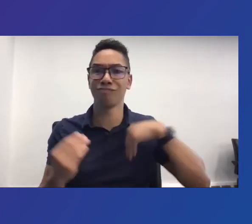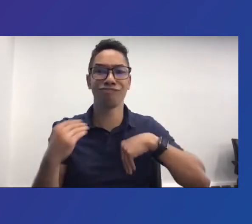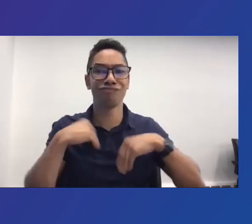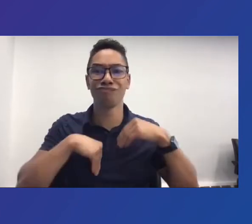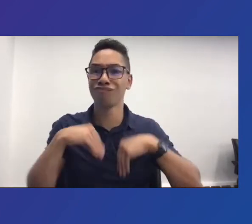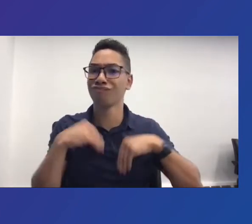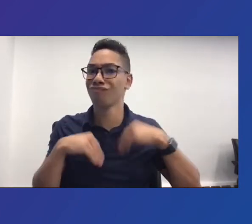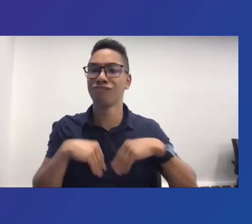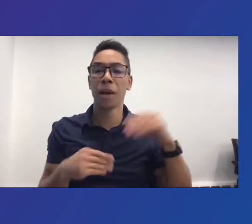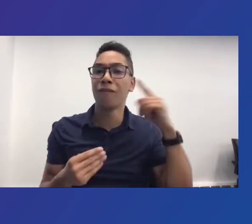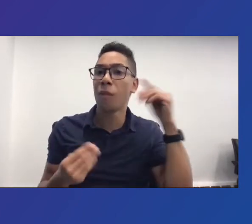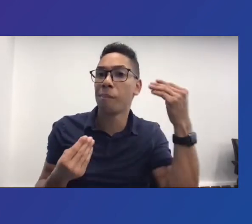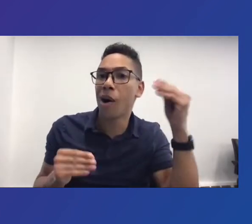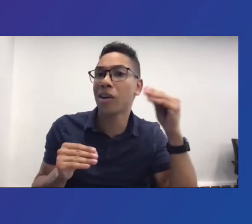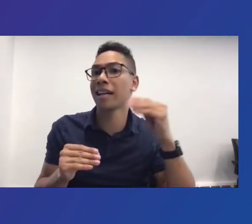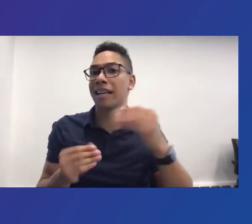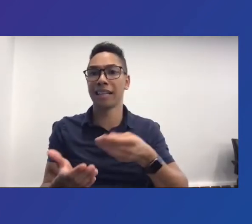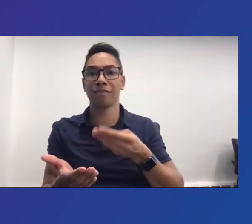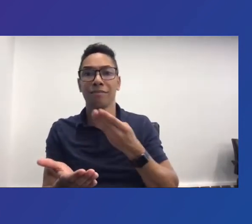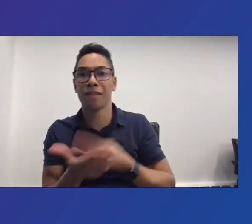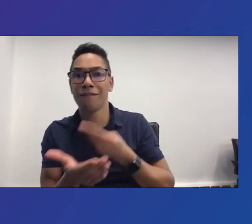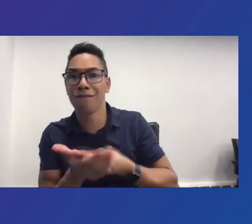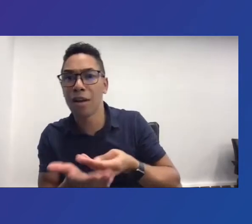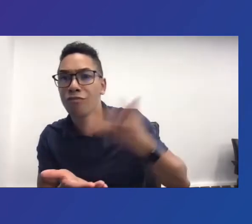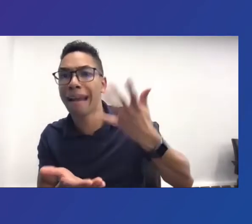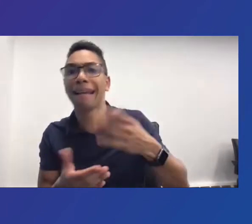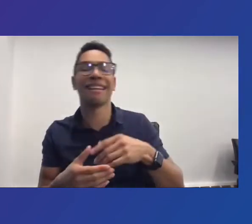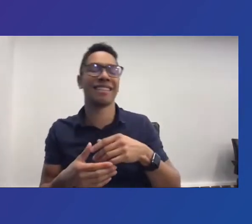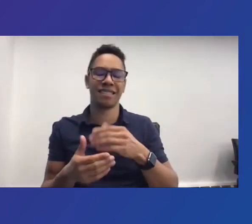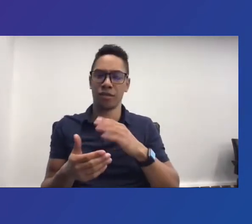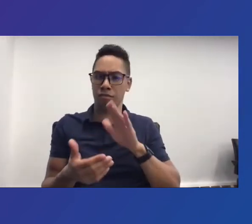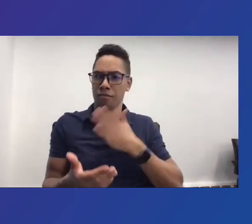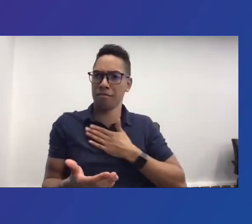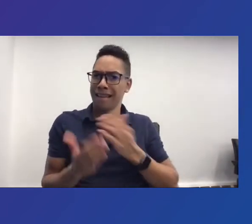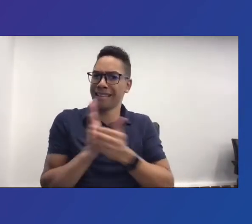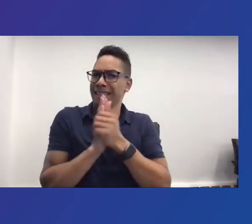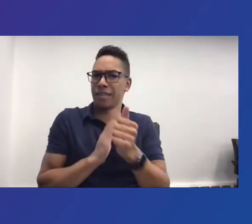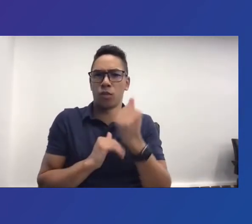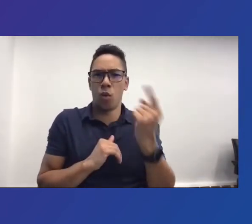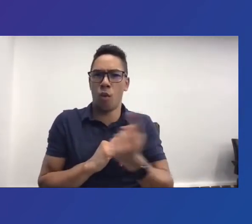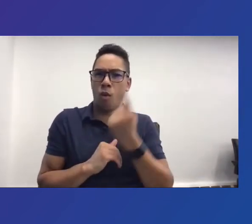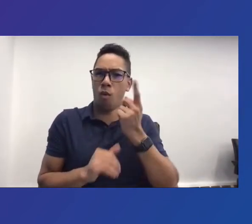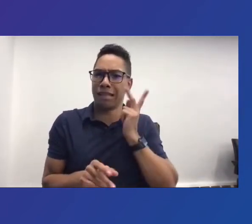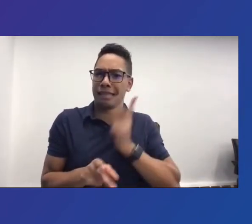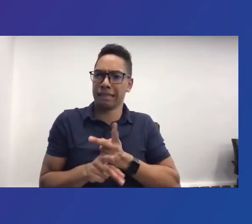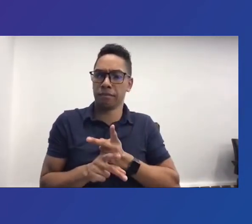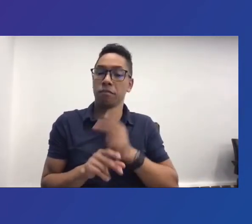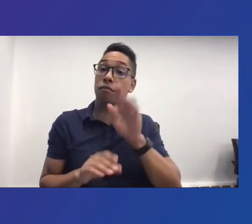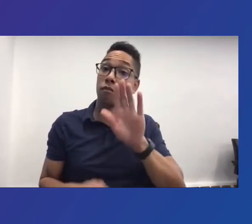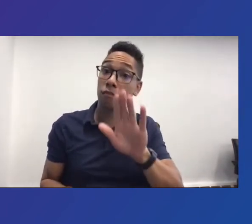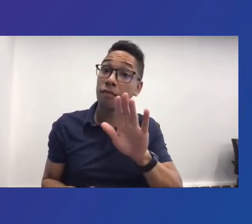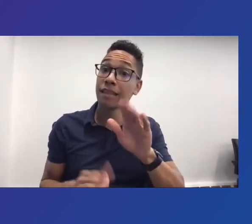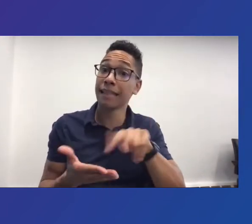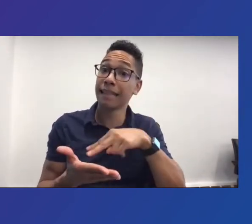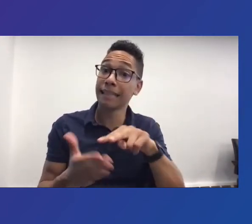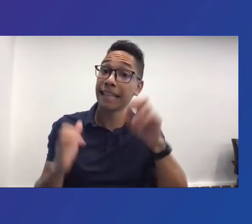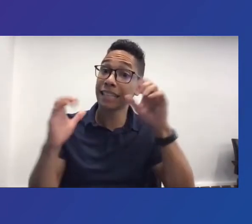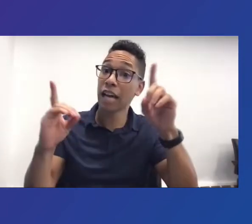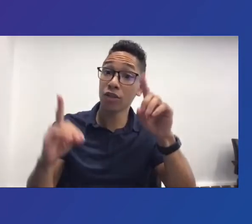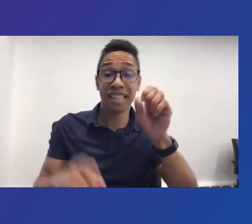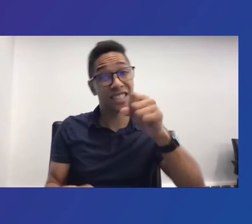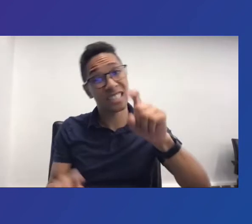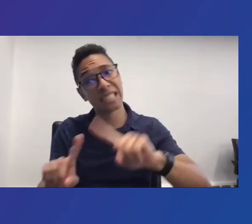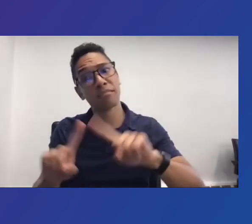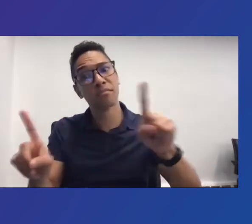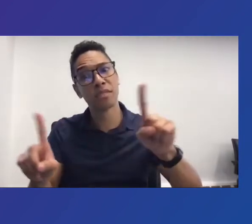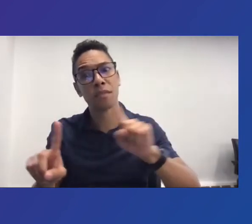marketing, fundraising, what have you. Like, those skills never go away. In terms of dance education, yes, I'm teaching at higher ed, but like Nina, the skills